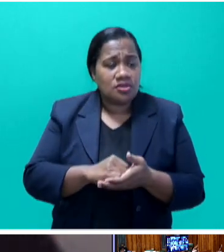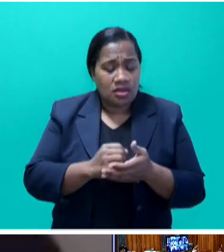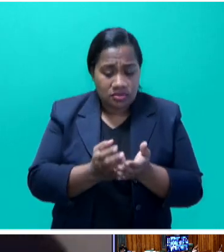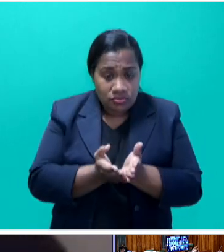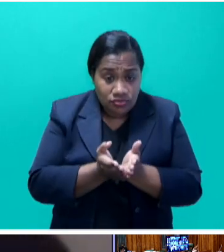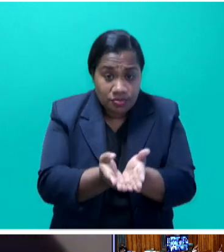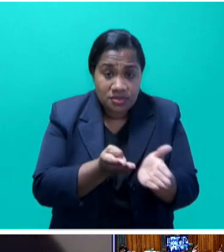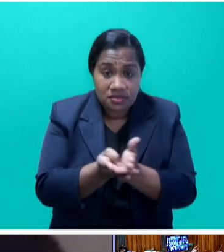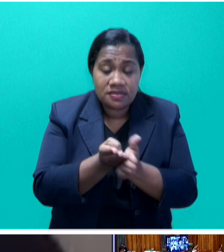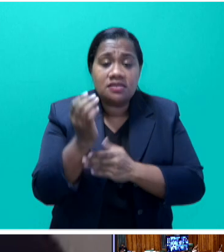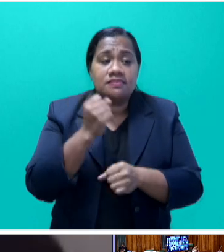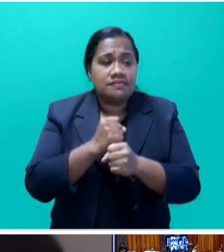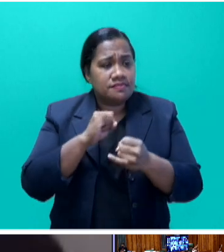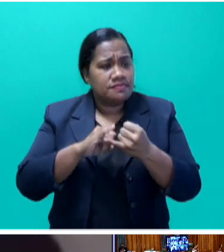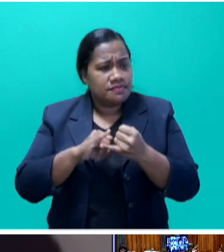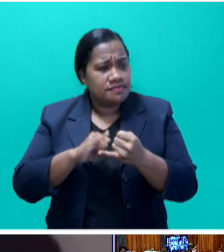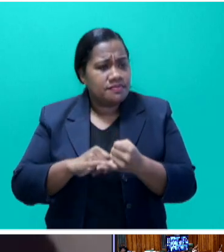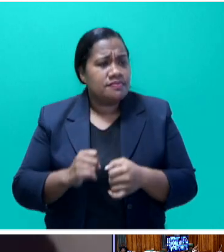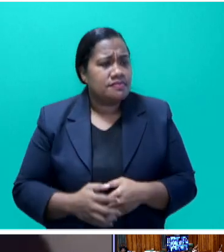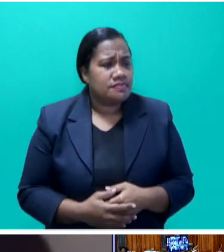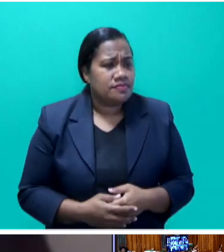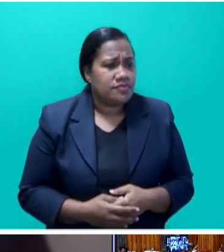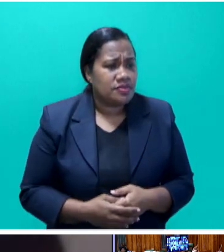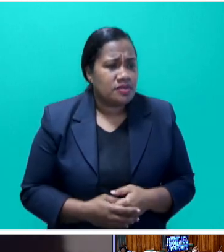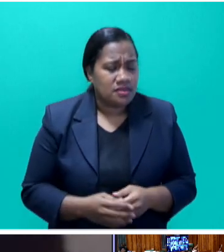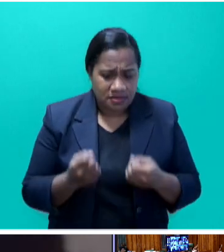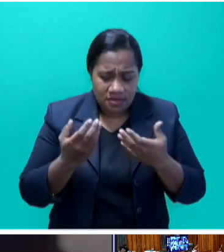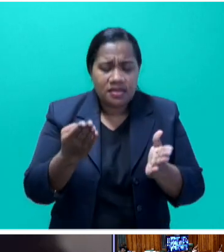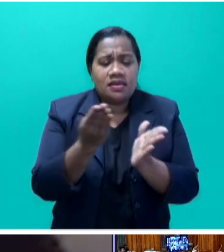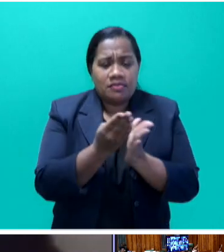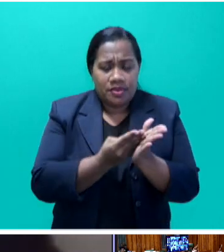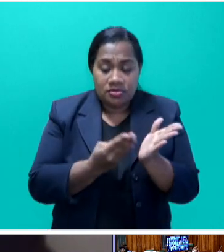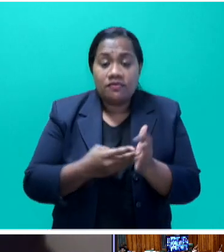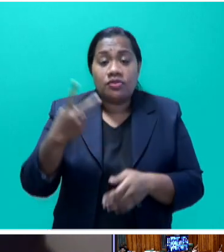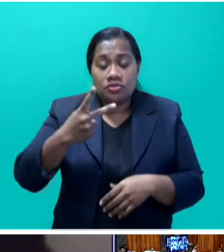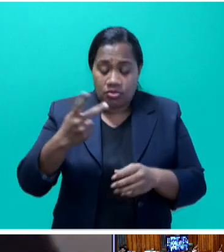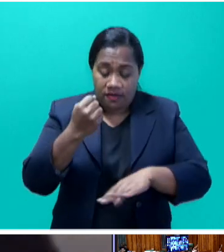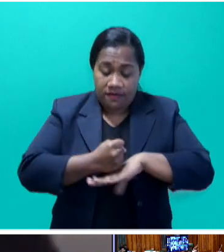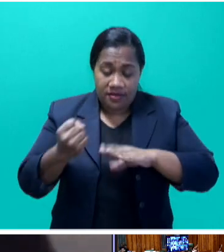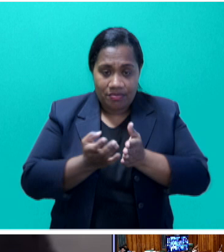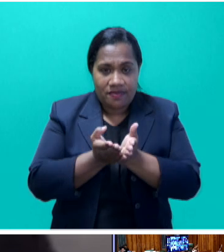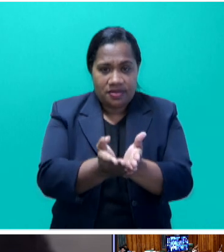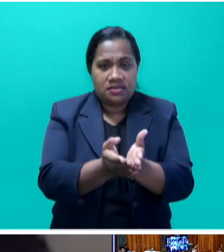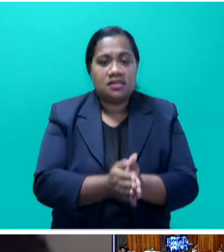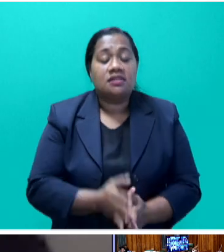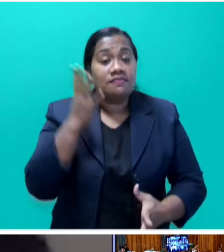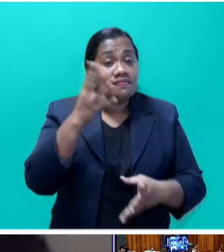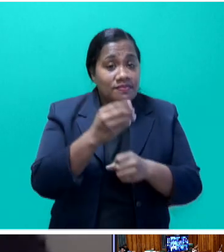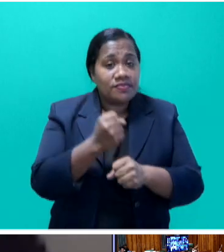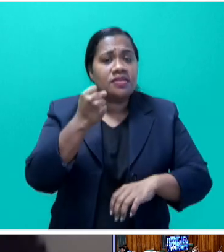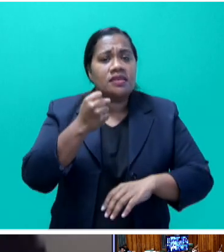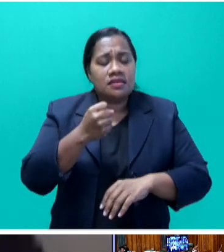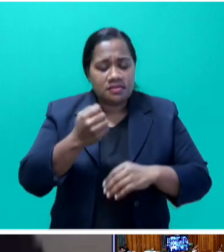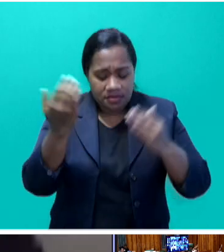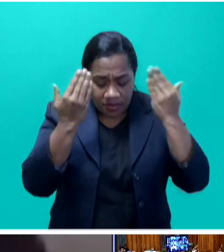GSS is yearly given a budget for the maintenance and operations of 12 government vessels, sir. In conclusion, Mr. Speaker, sir, we need